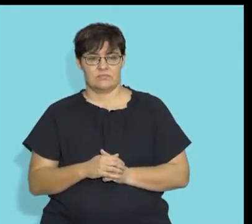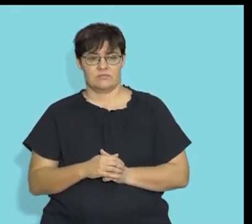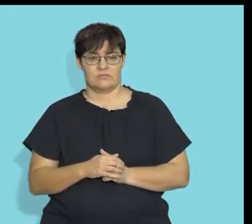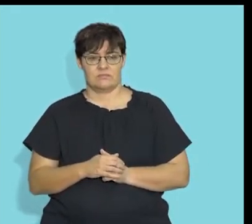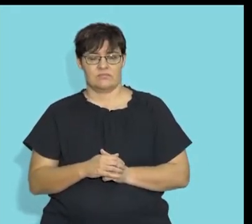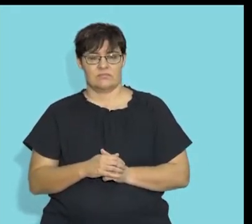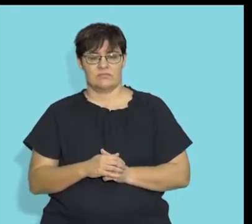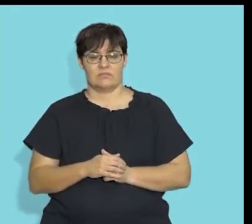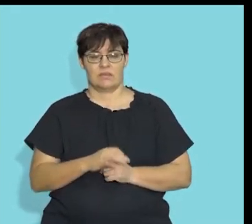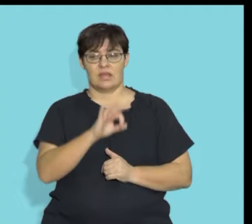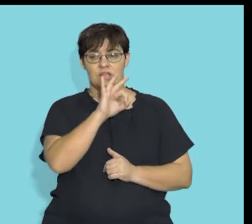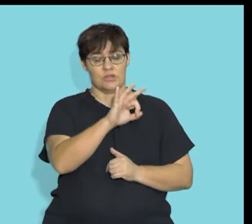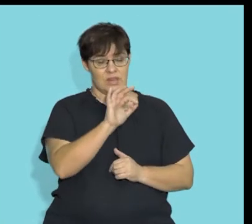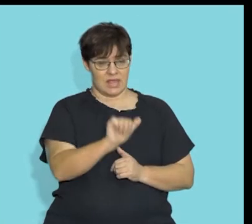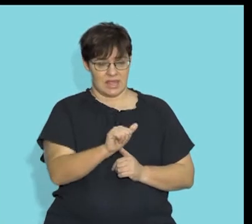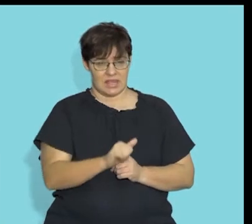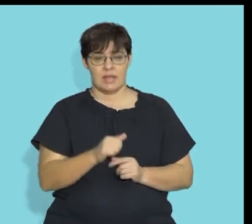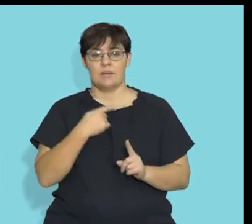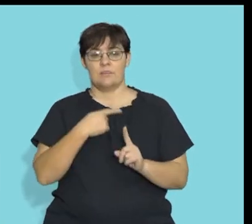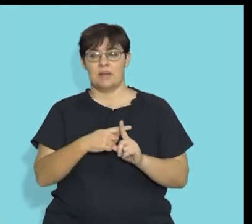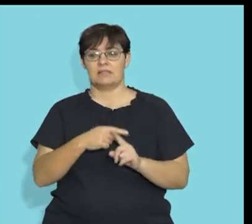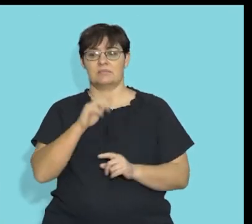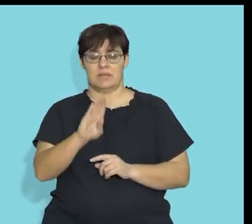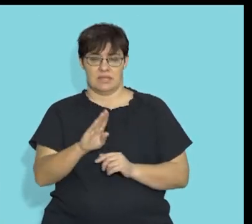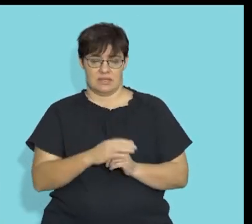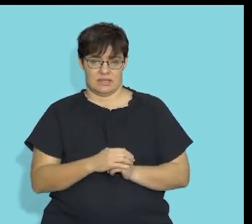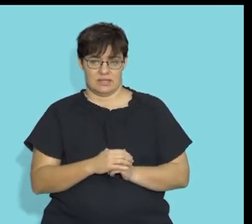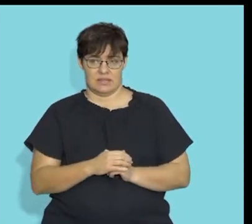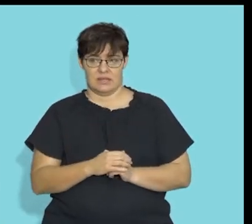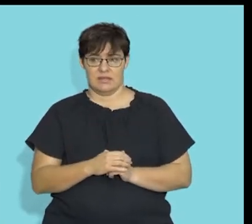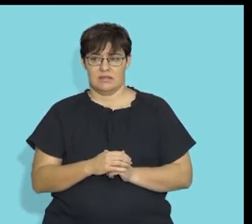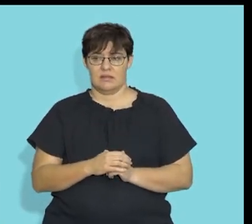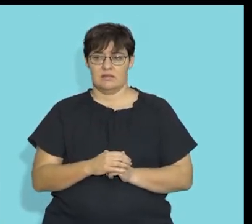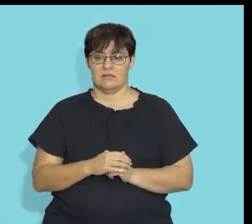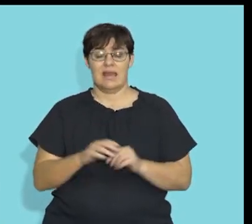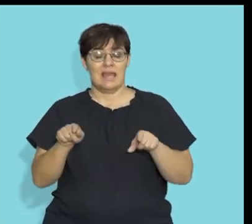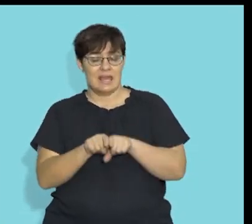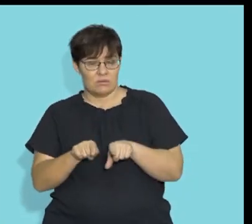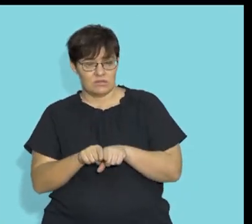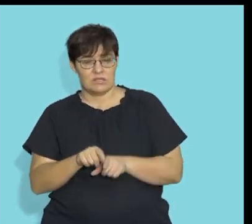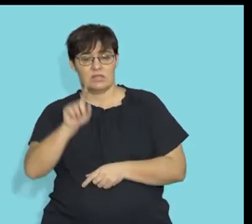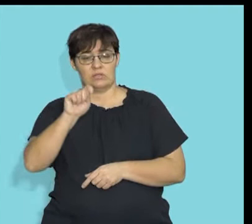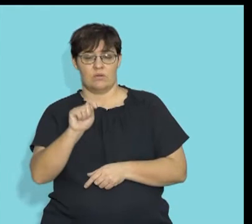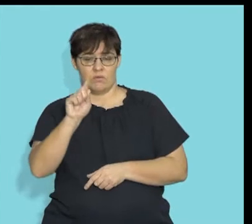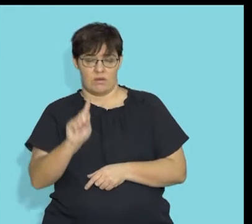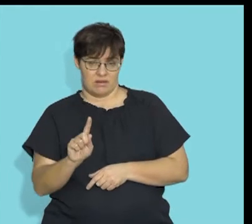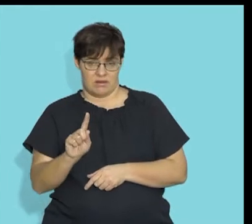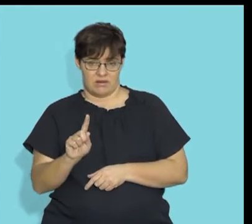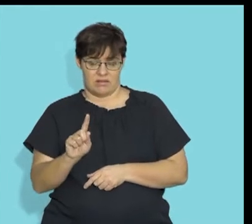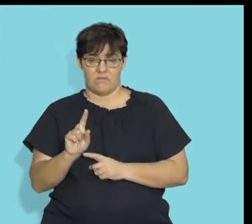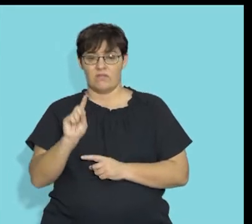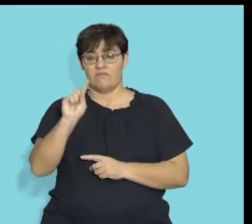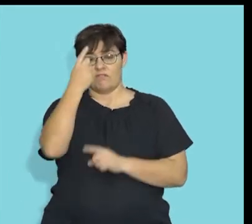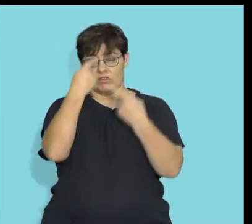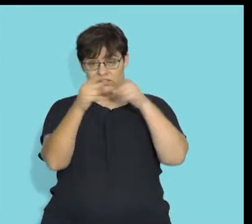Then we will take 3a plus b and equate that to term 1 of